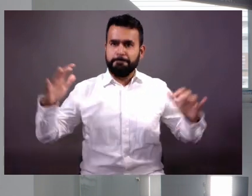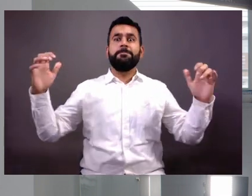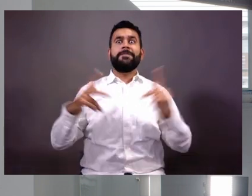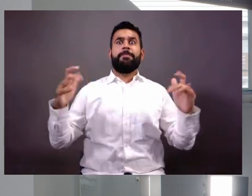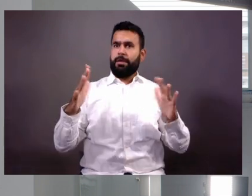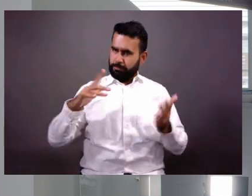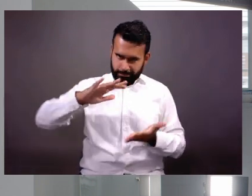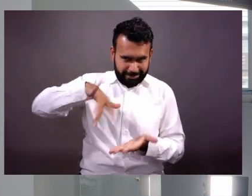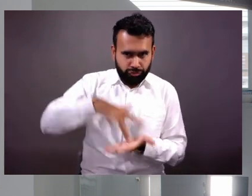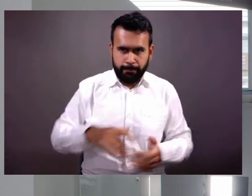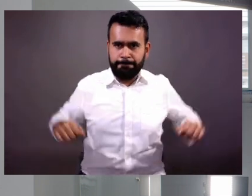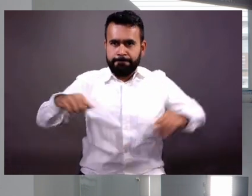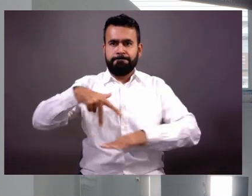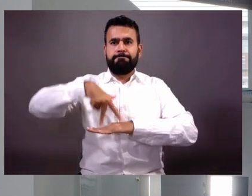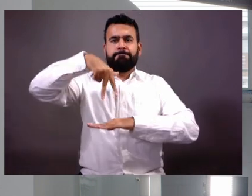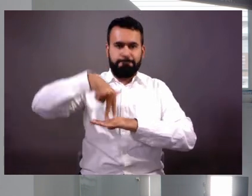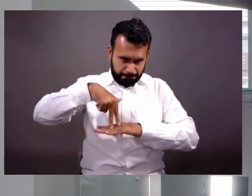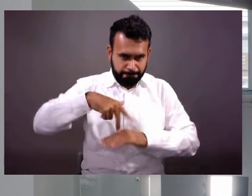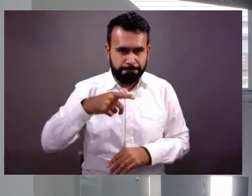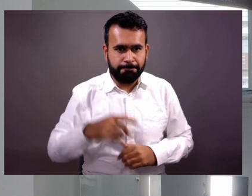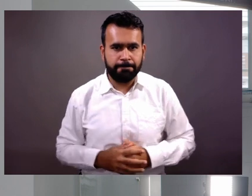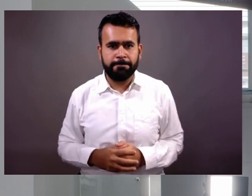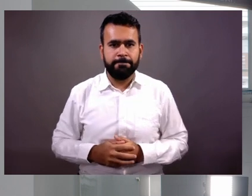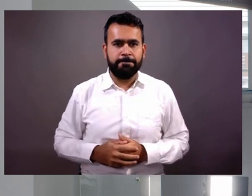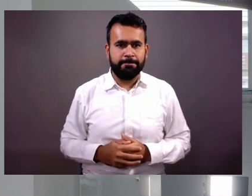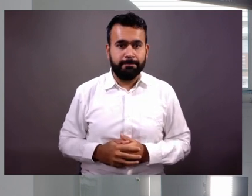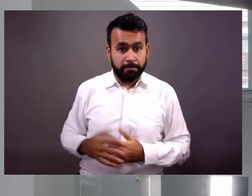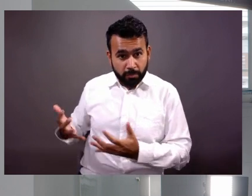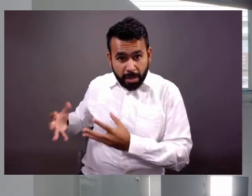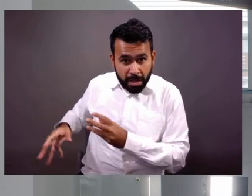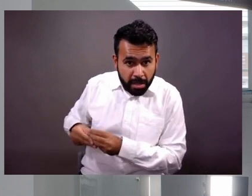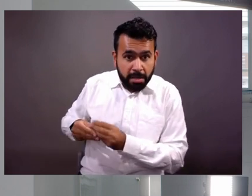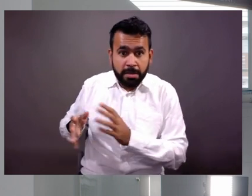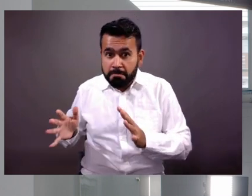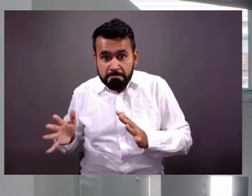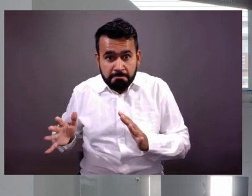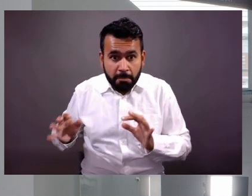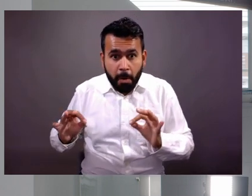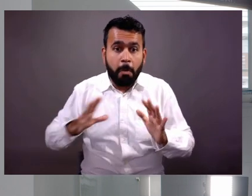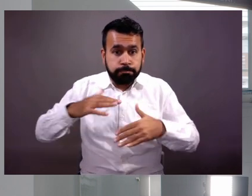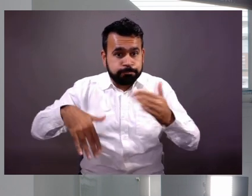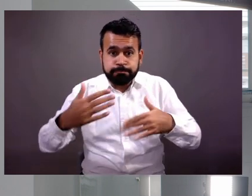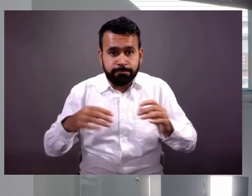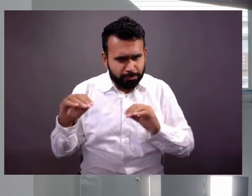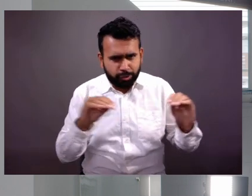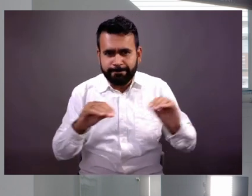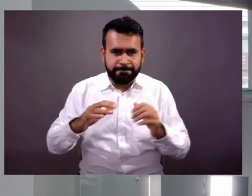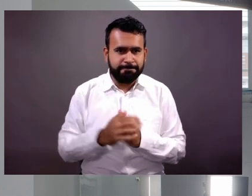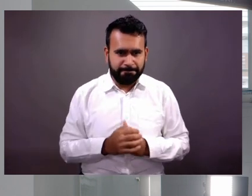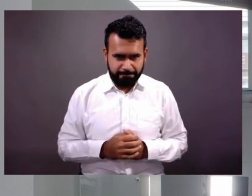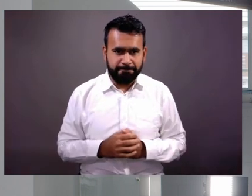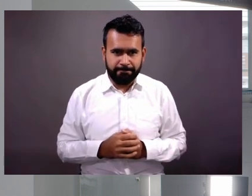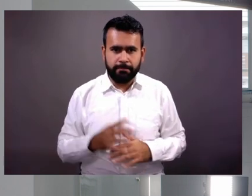prep. Back to the center. All right, do you want to do a rendition, Harmony? No, I think that's all good. It's all in the upper body. Okay, great. So some